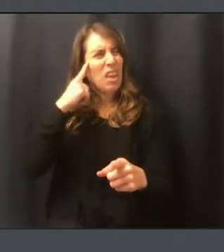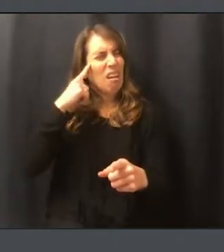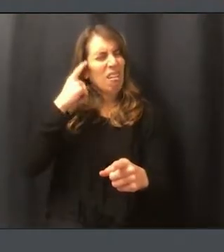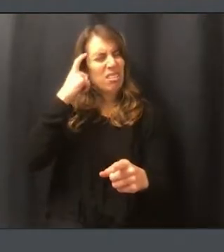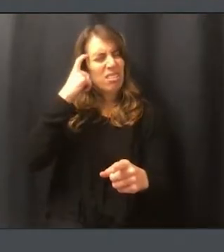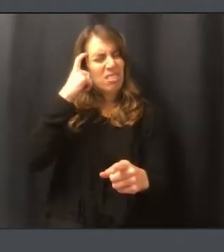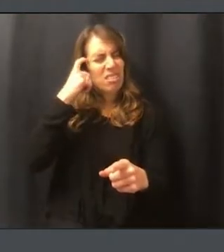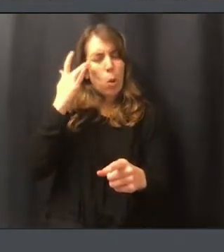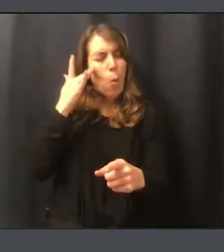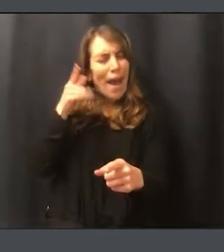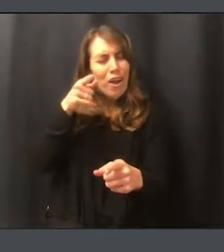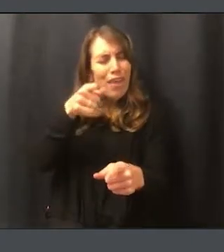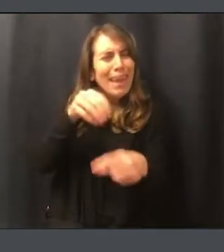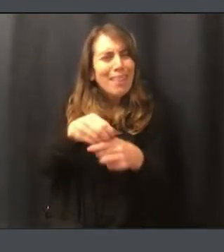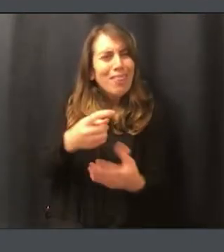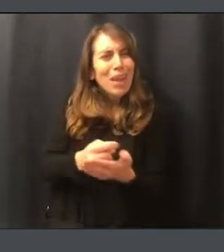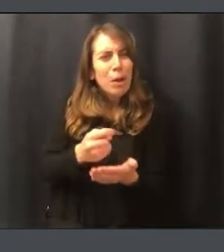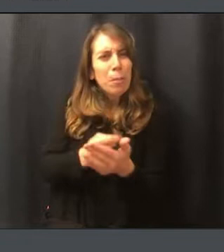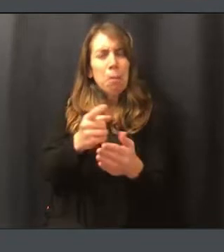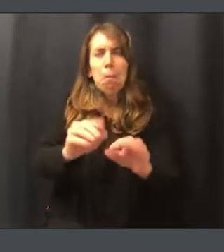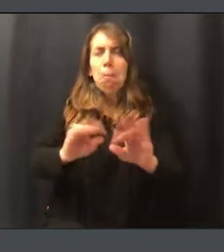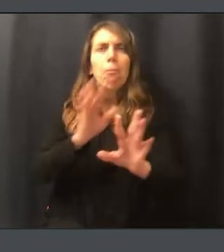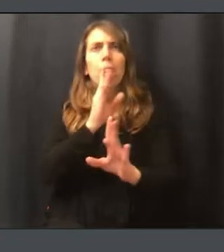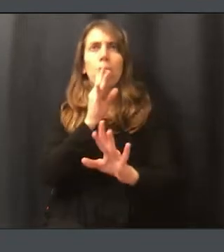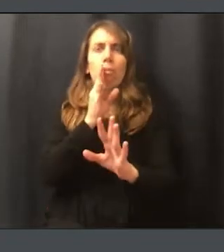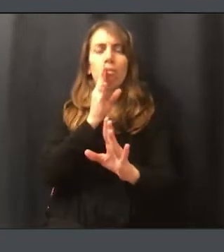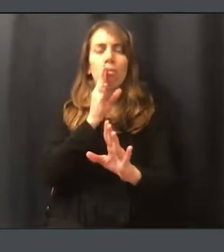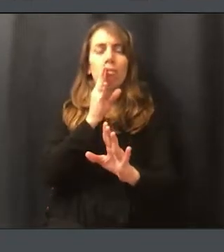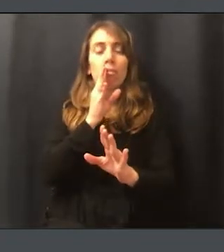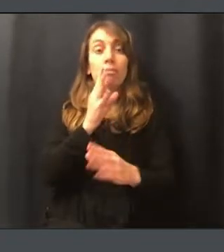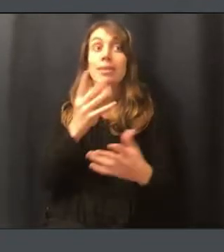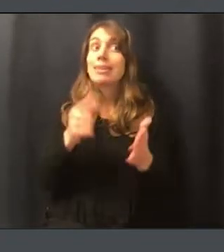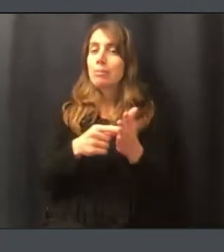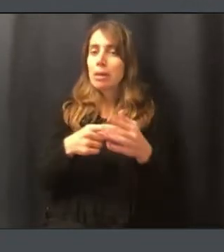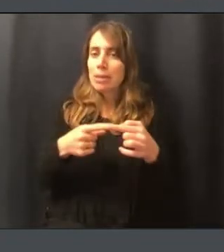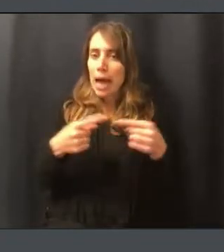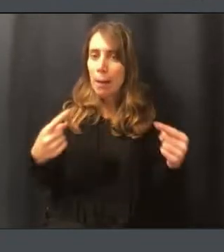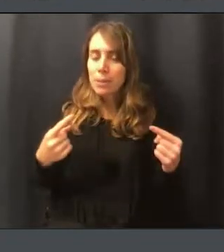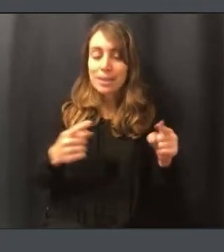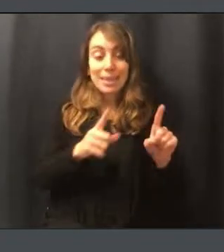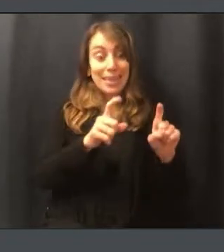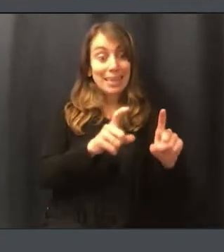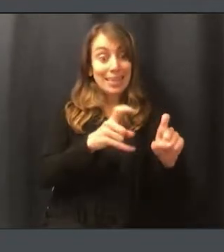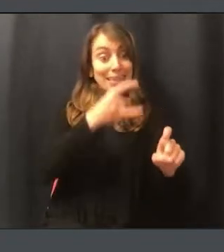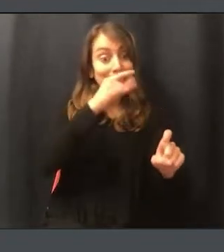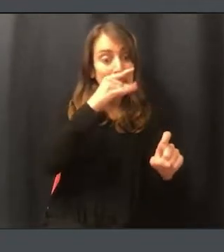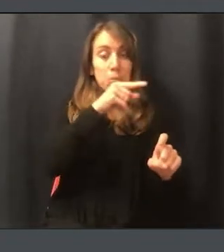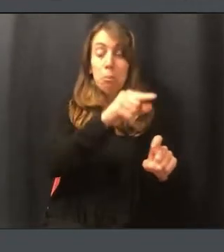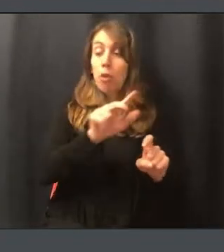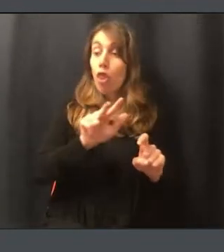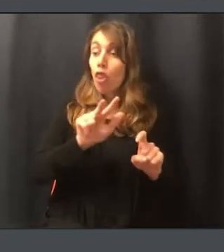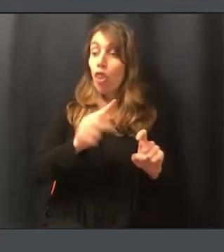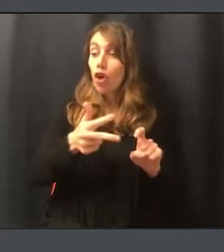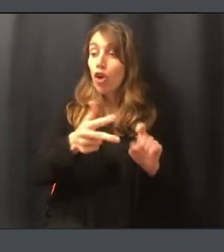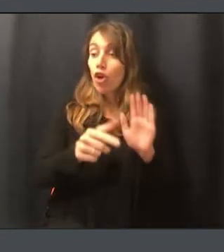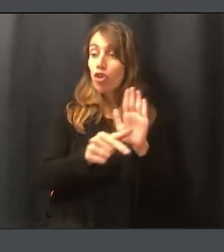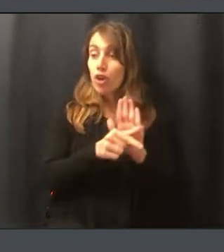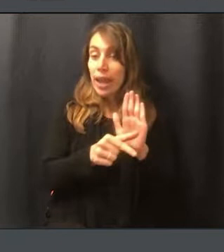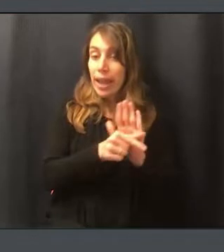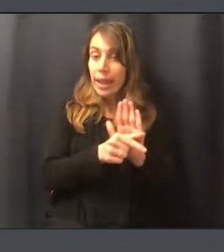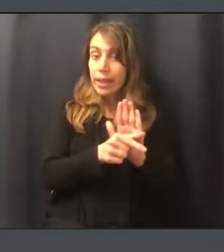And sometimes the opposite too. Sometimes there are kids, sometimes we'll test the kid, let's say who's like in third grade, and very